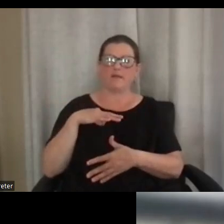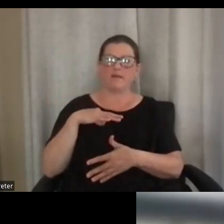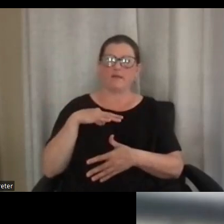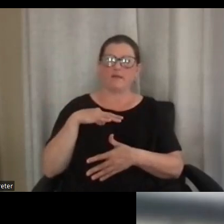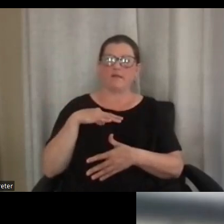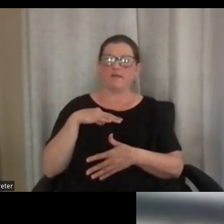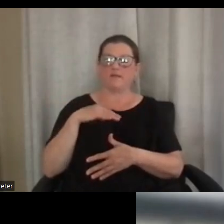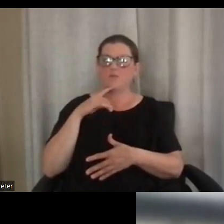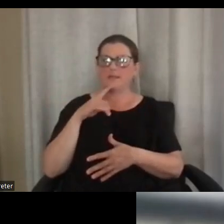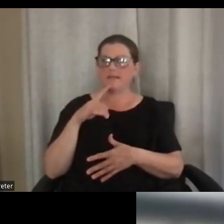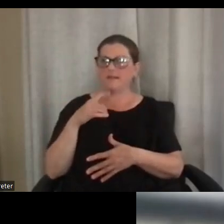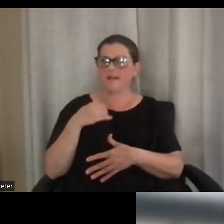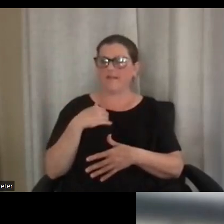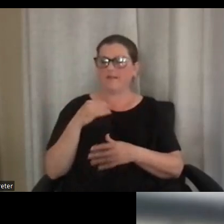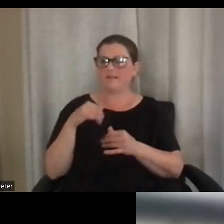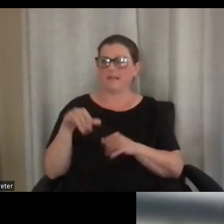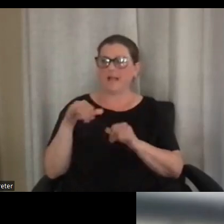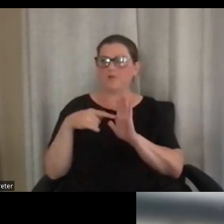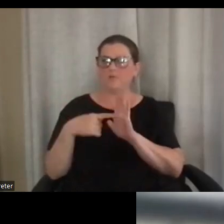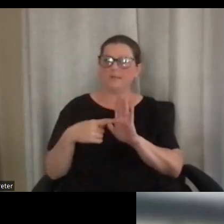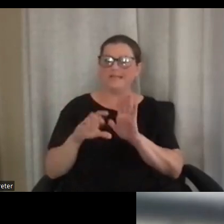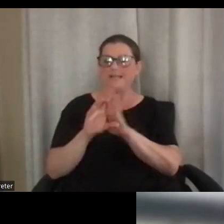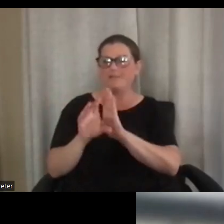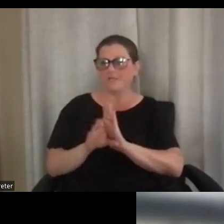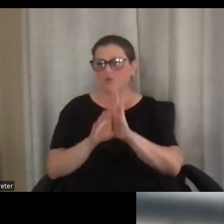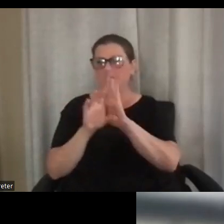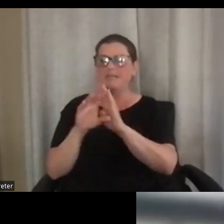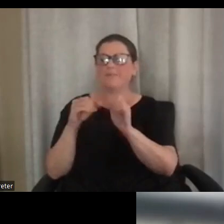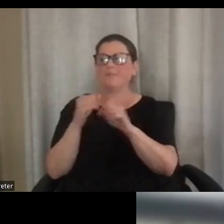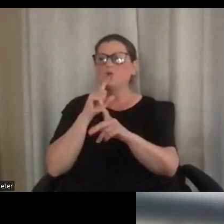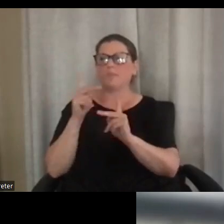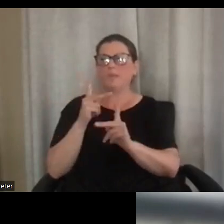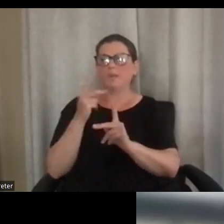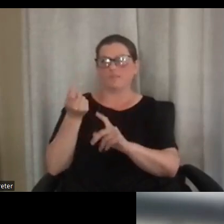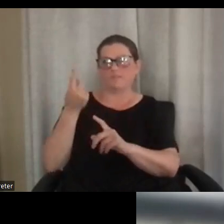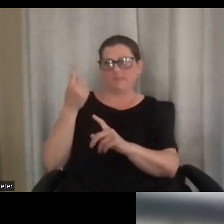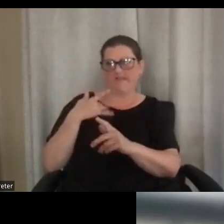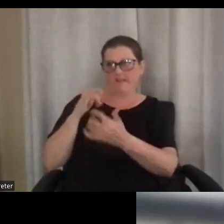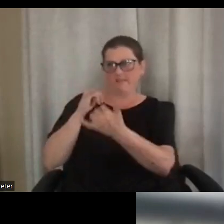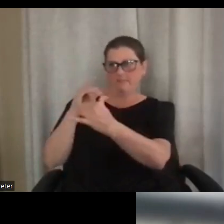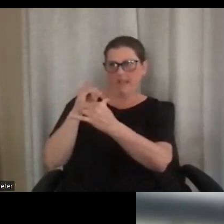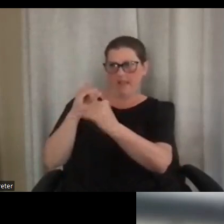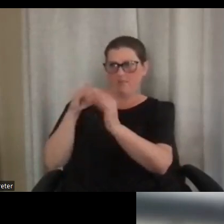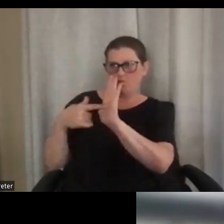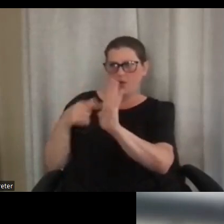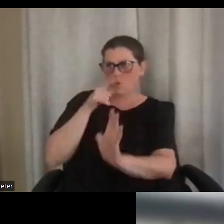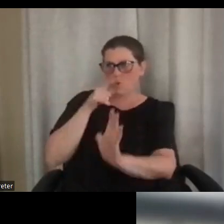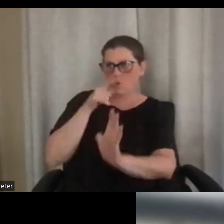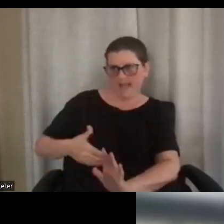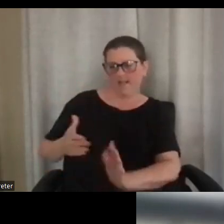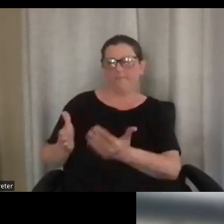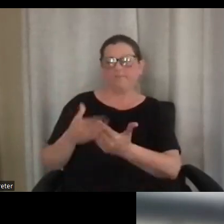of the standard representative imagery, making sure people can see themselves in the campaign, easy to